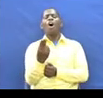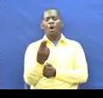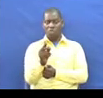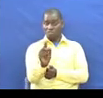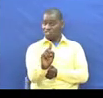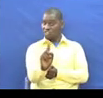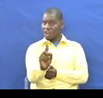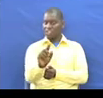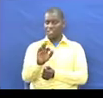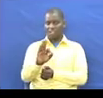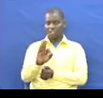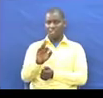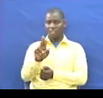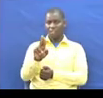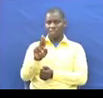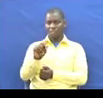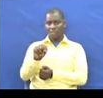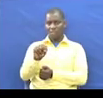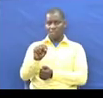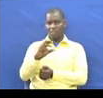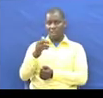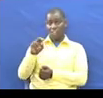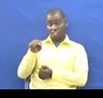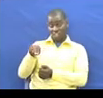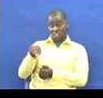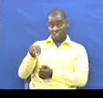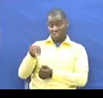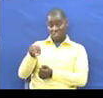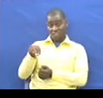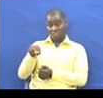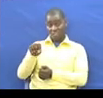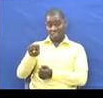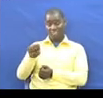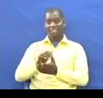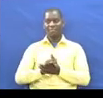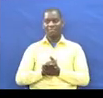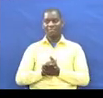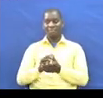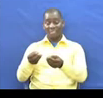or not a function. Or not a function.